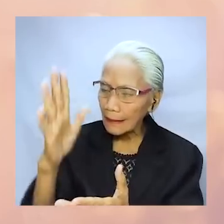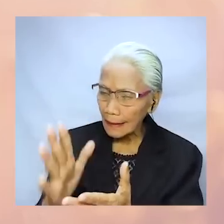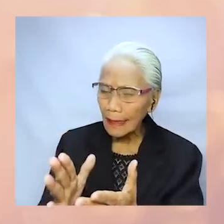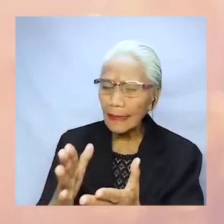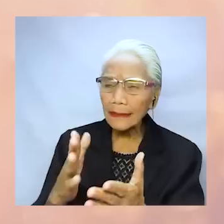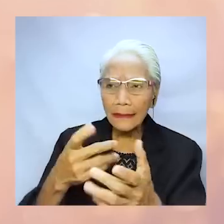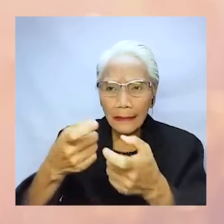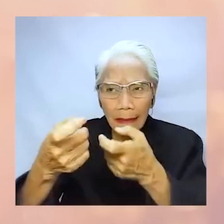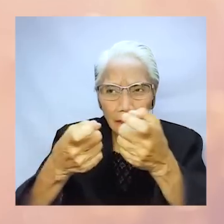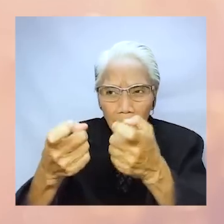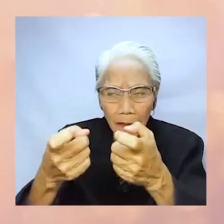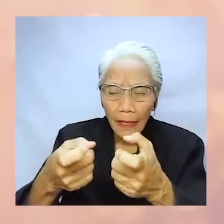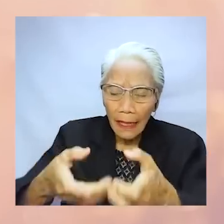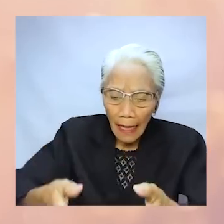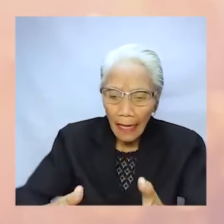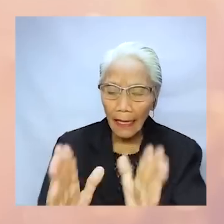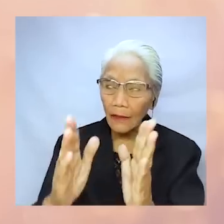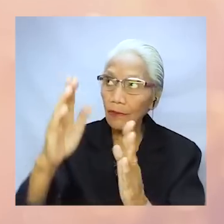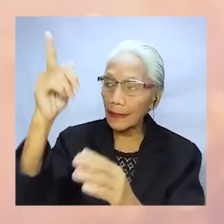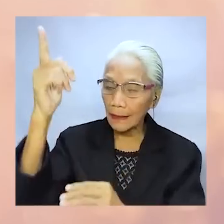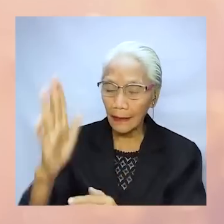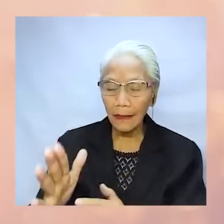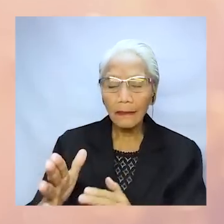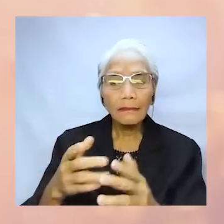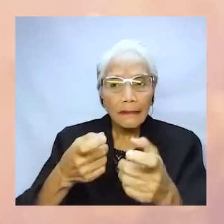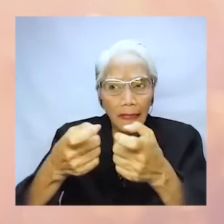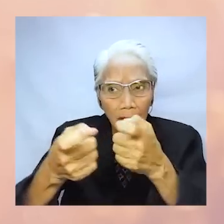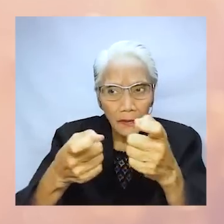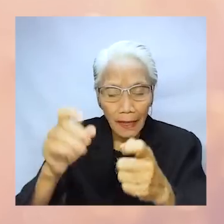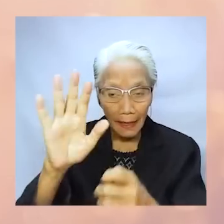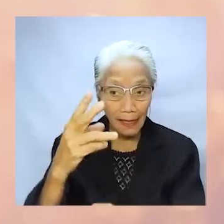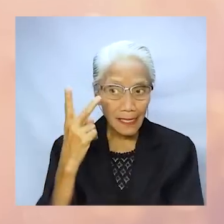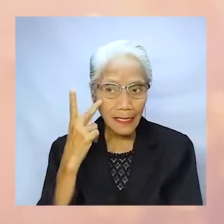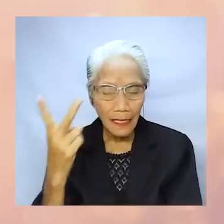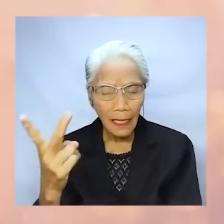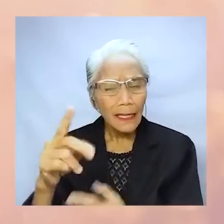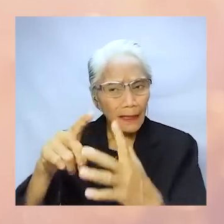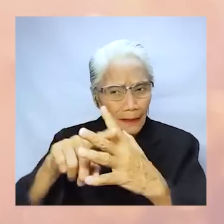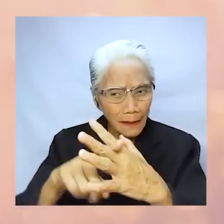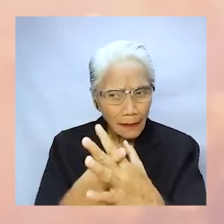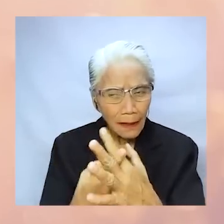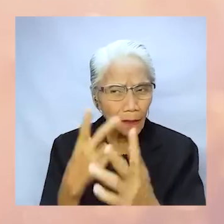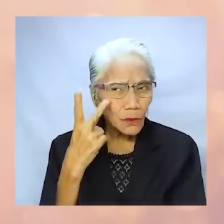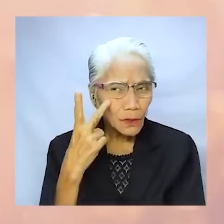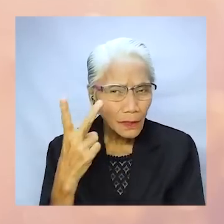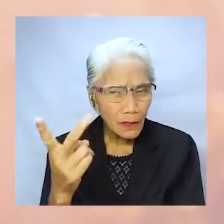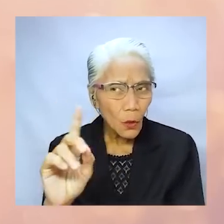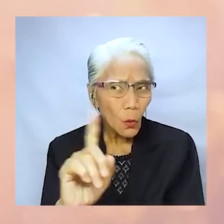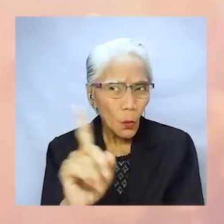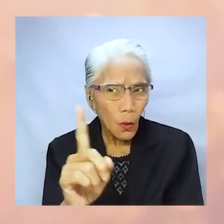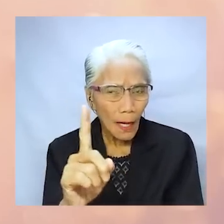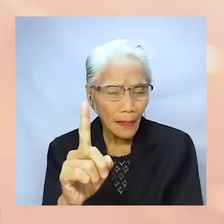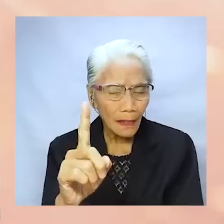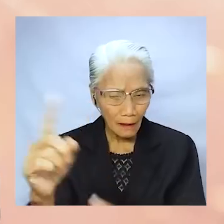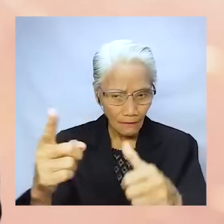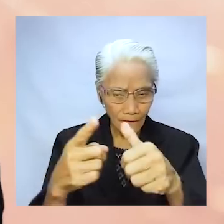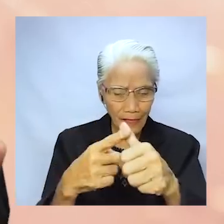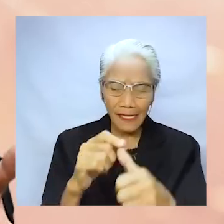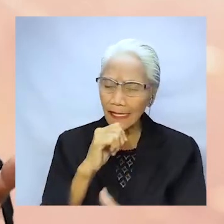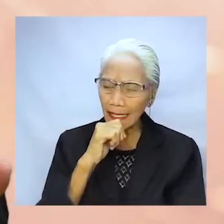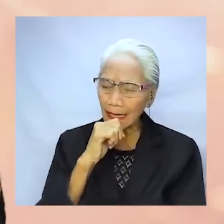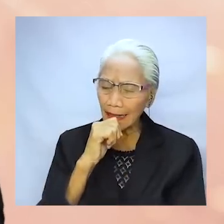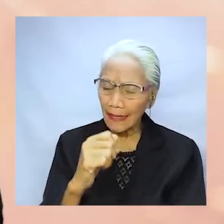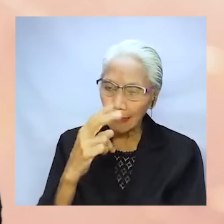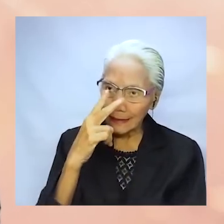to direct his sight so that he will start to see what he first did not see. So